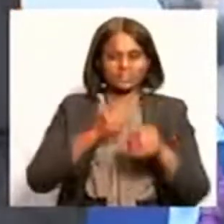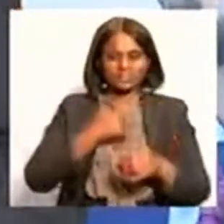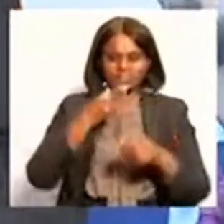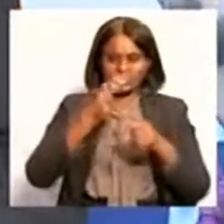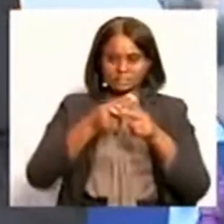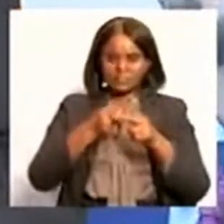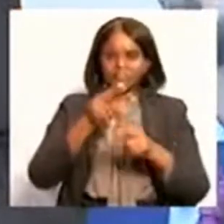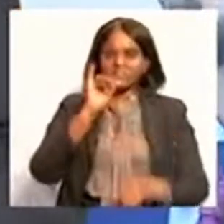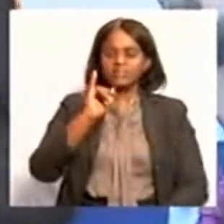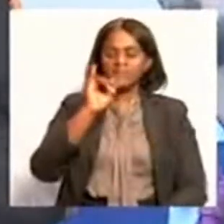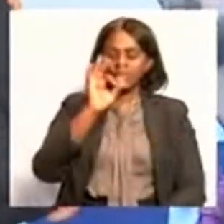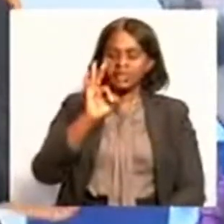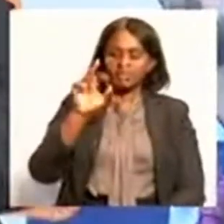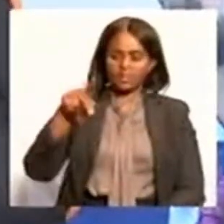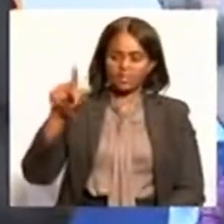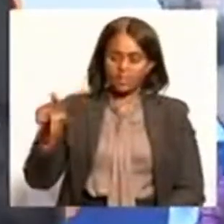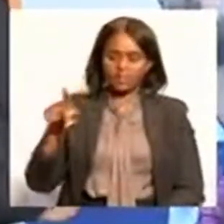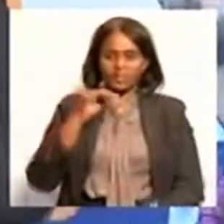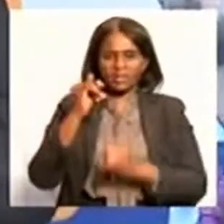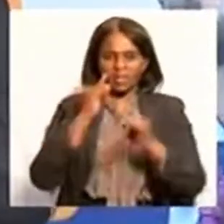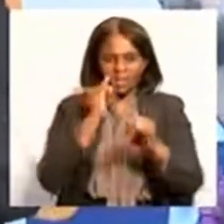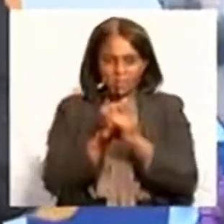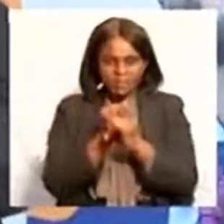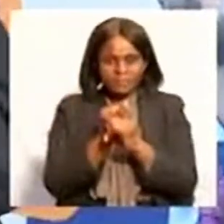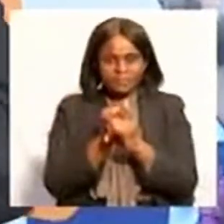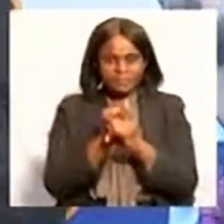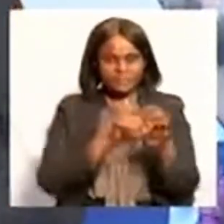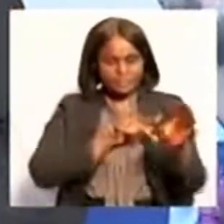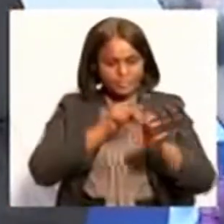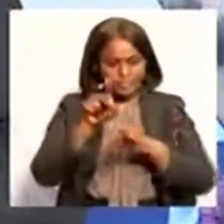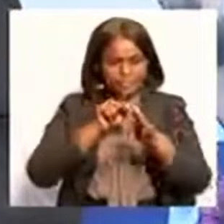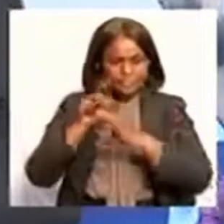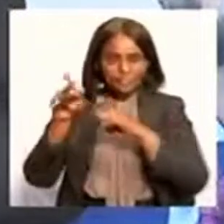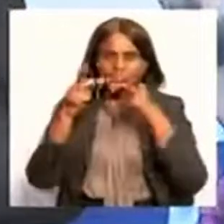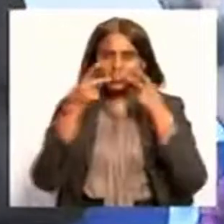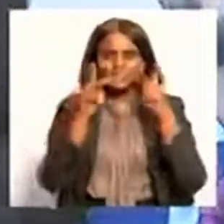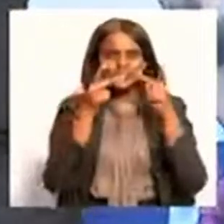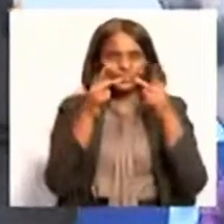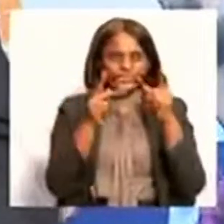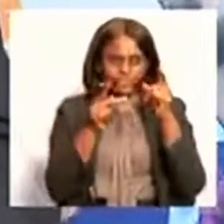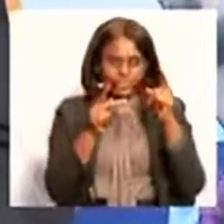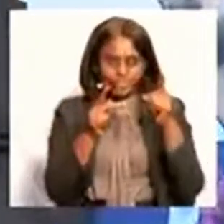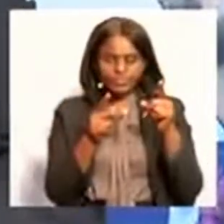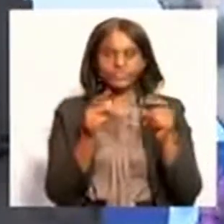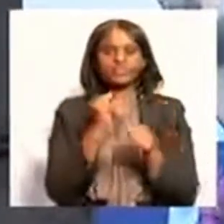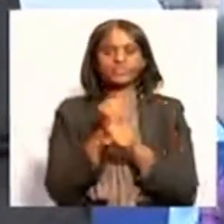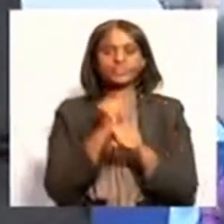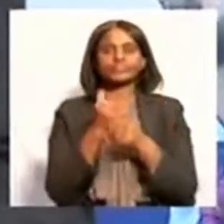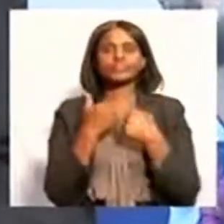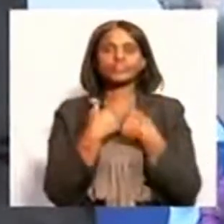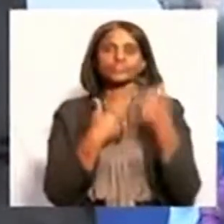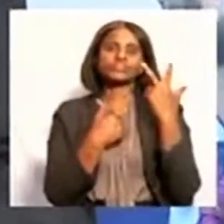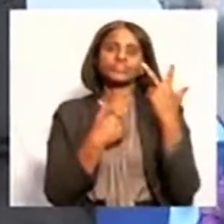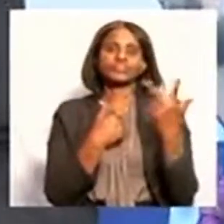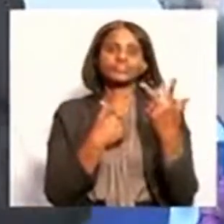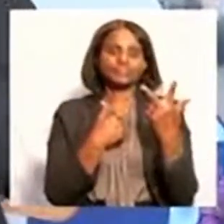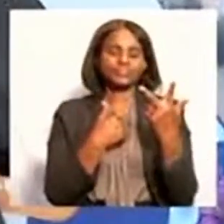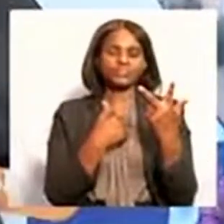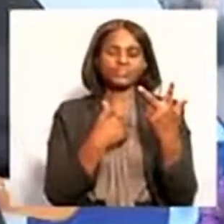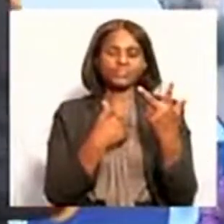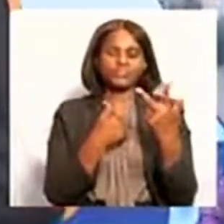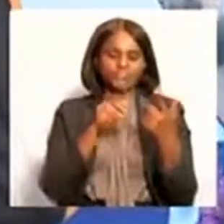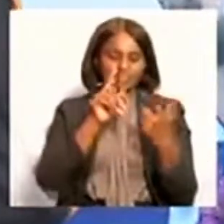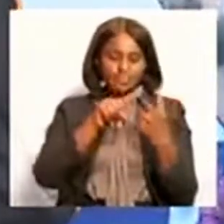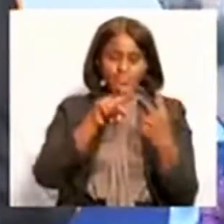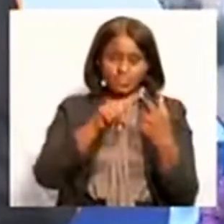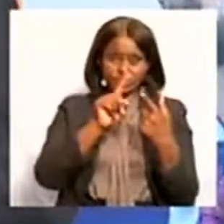framework, standing for Inter-SAI Framework of Professional Pronouncement. So this framework has three parts. The